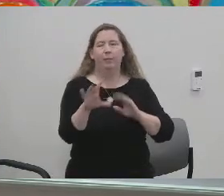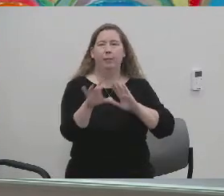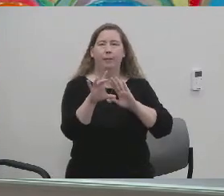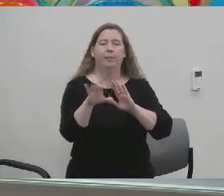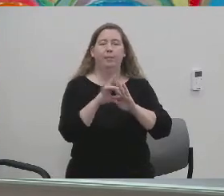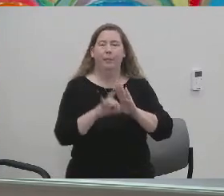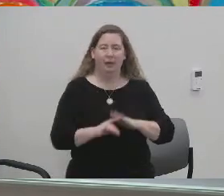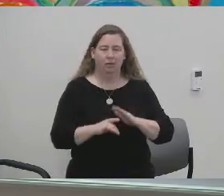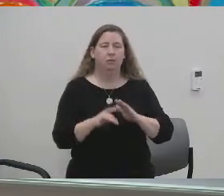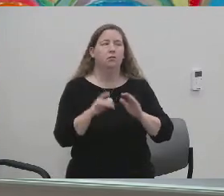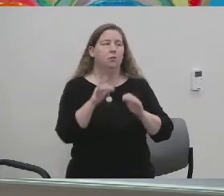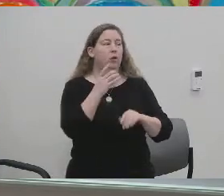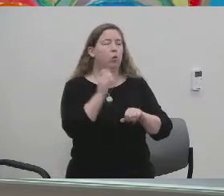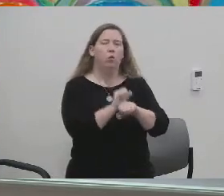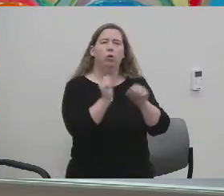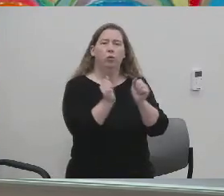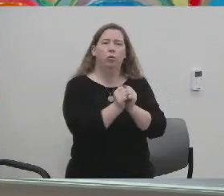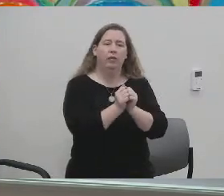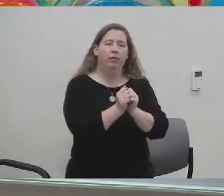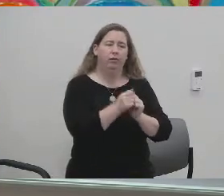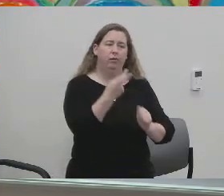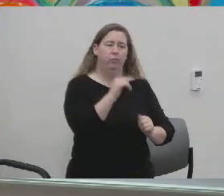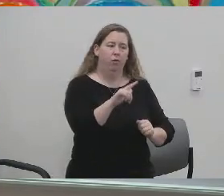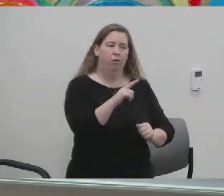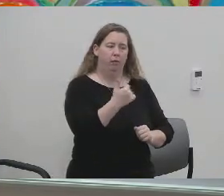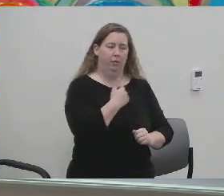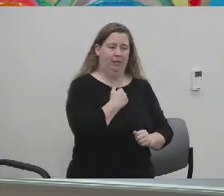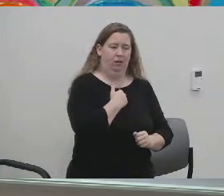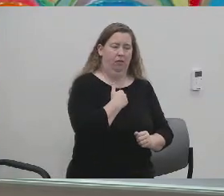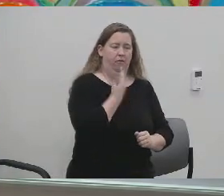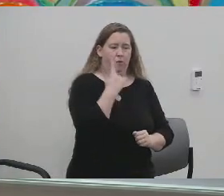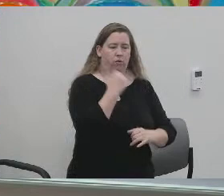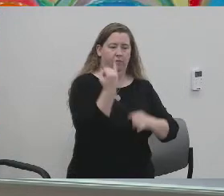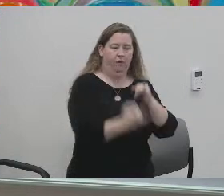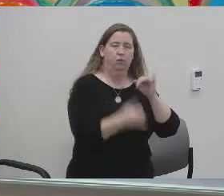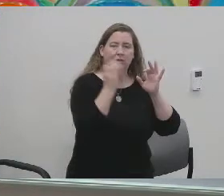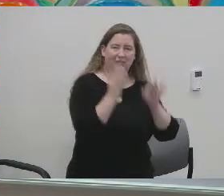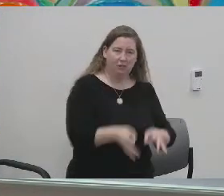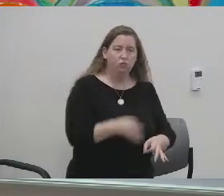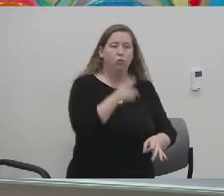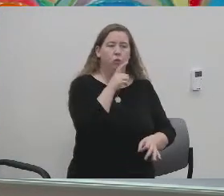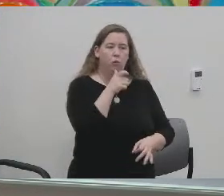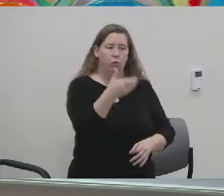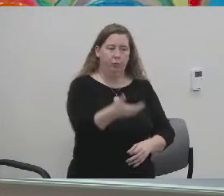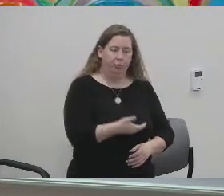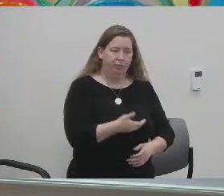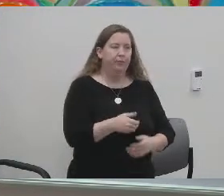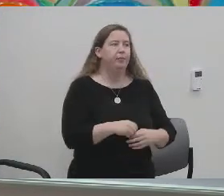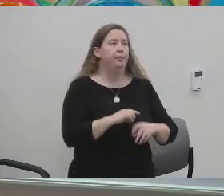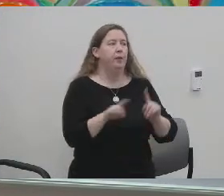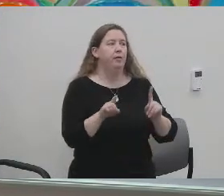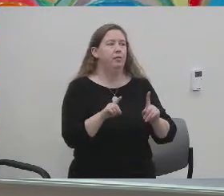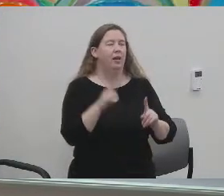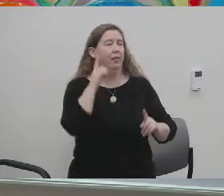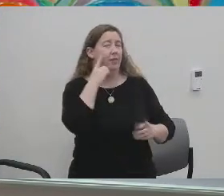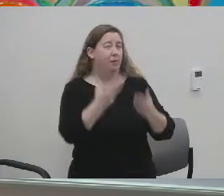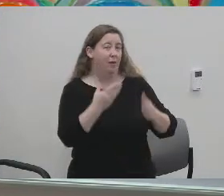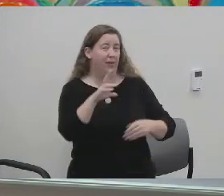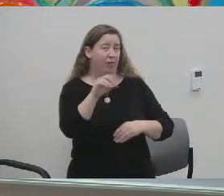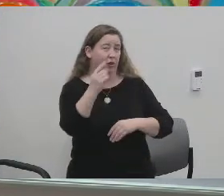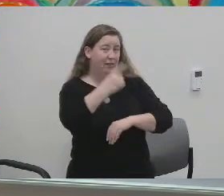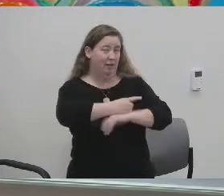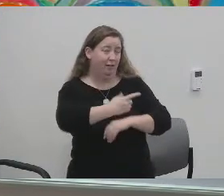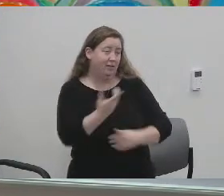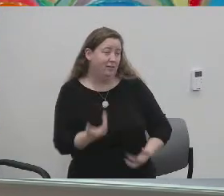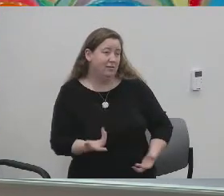work with Paul, Jill, and I to make those final decisions. So I would think within the next 30 days, we